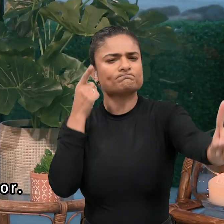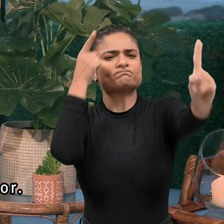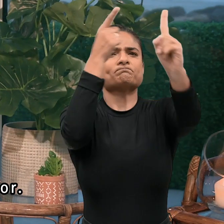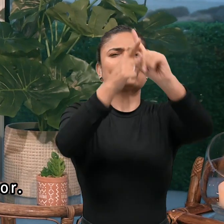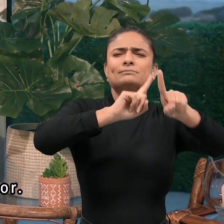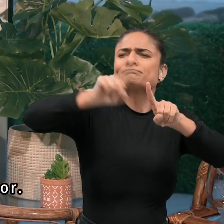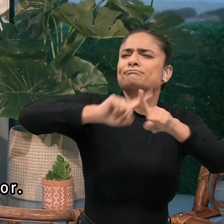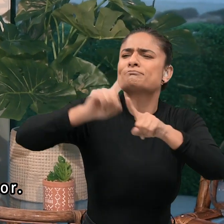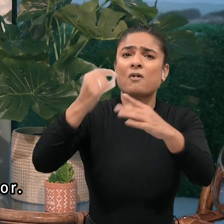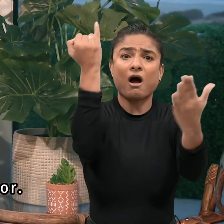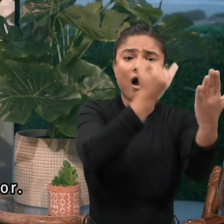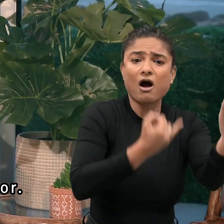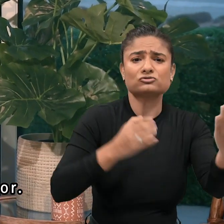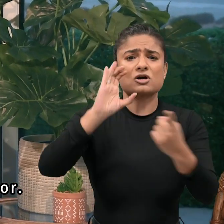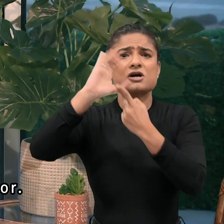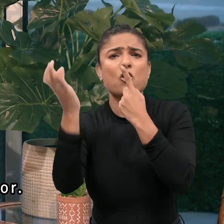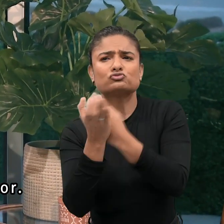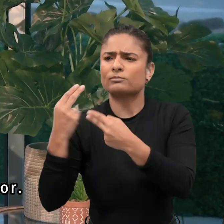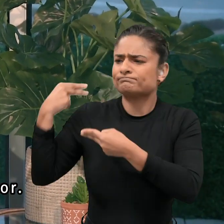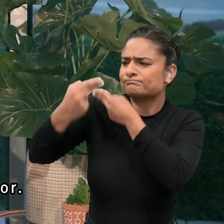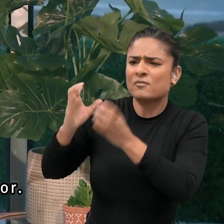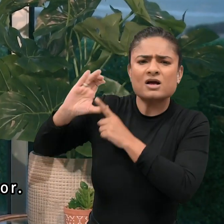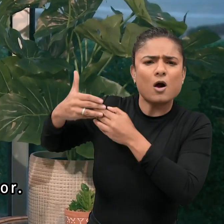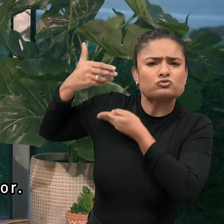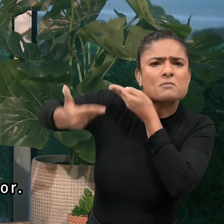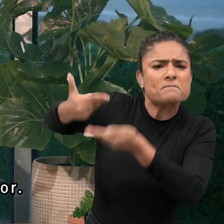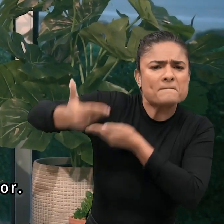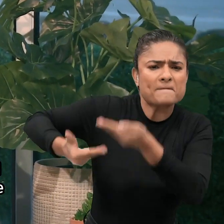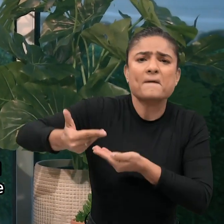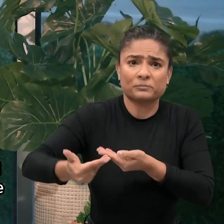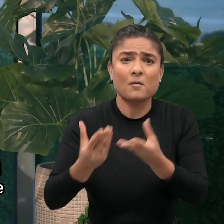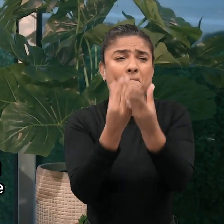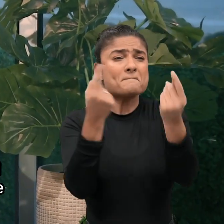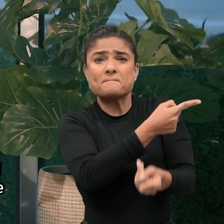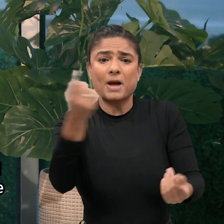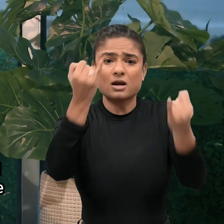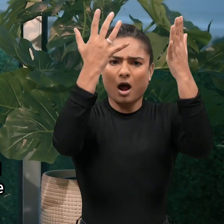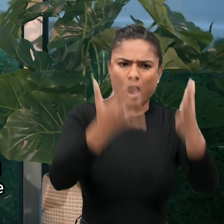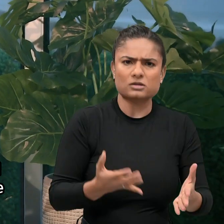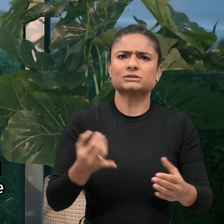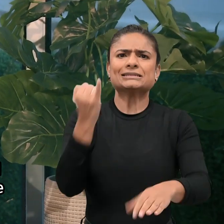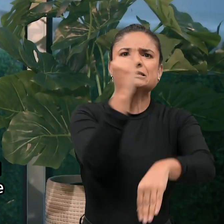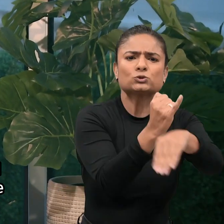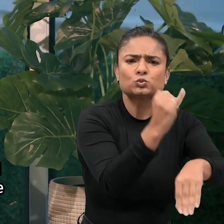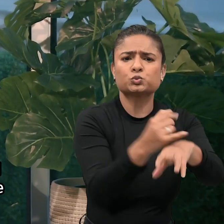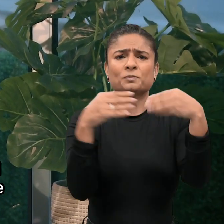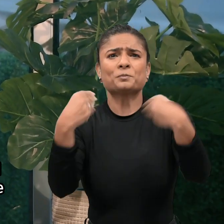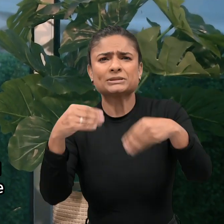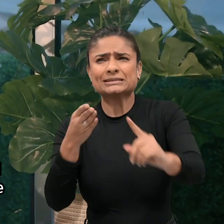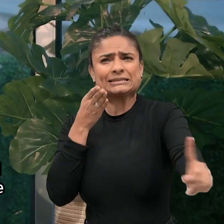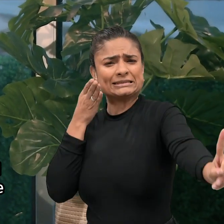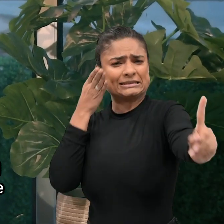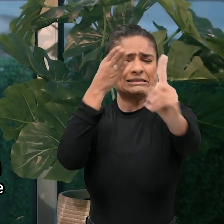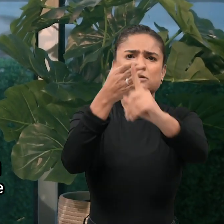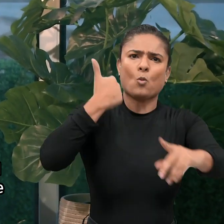has a thriving and vibrant arts, culture, and heritage sector. Many of the artists, institutions, and the